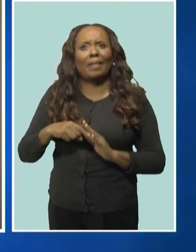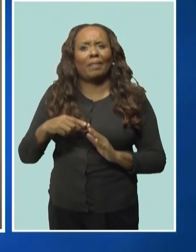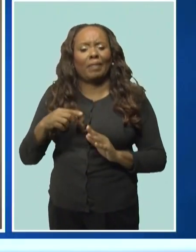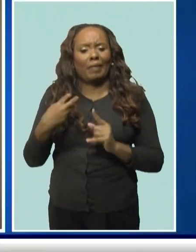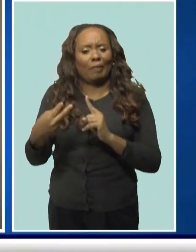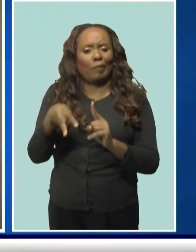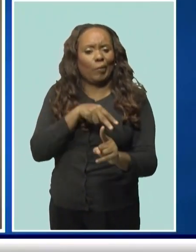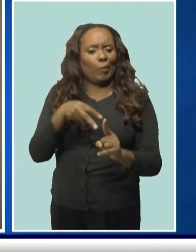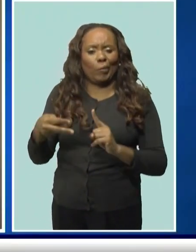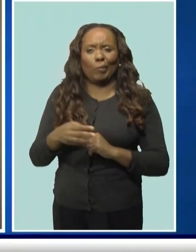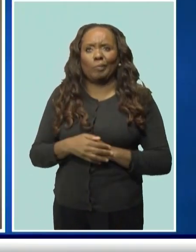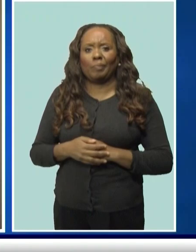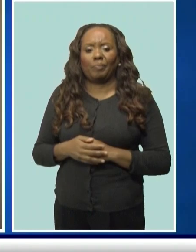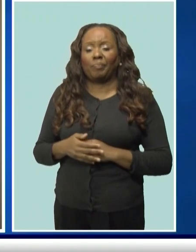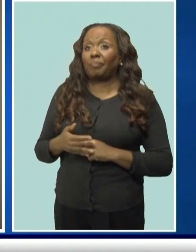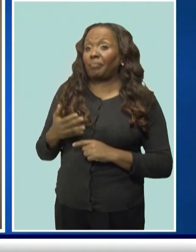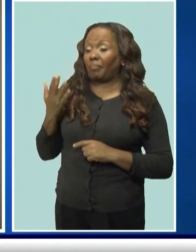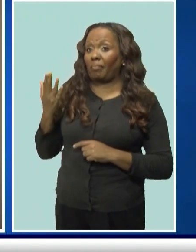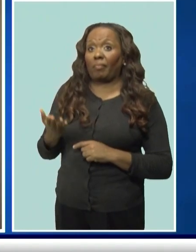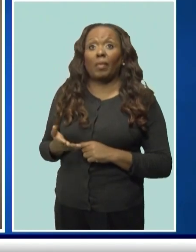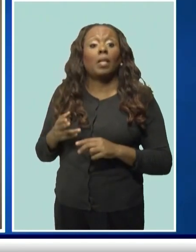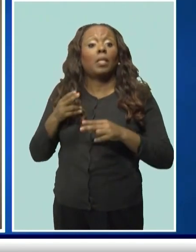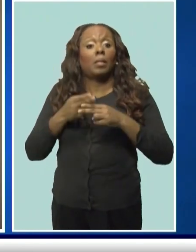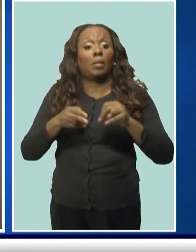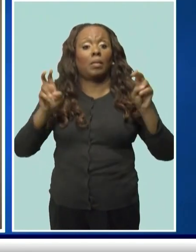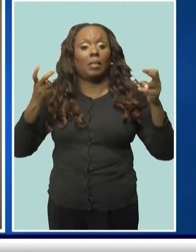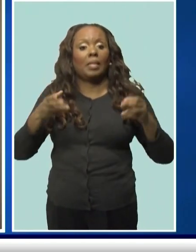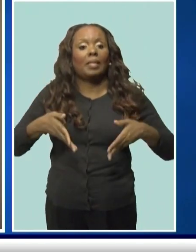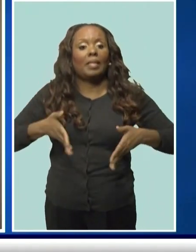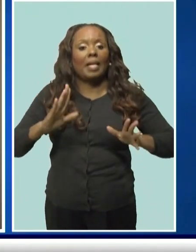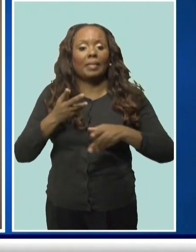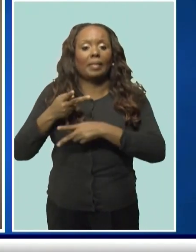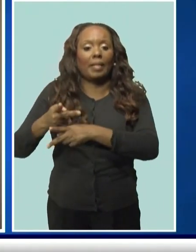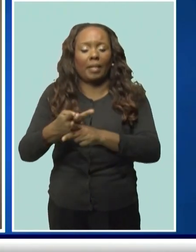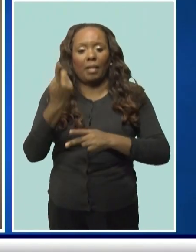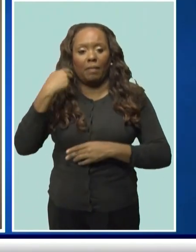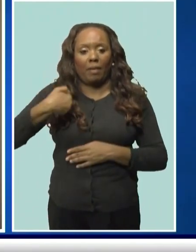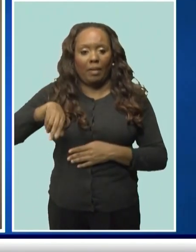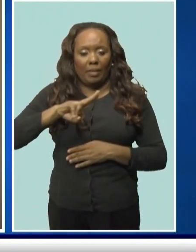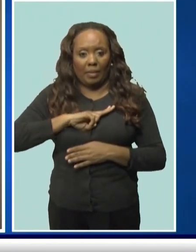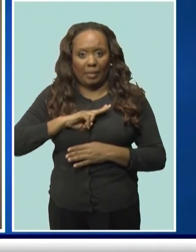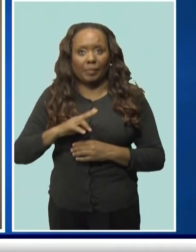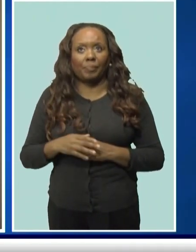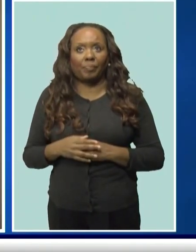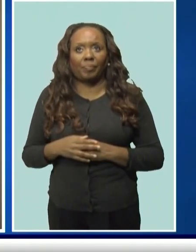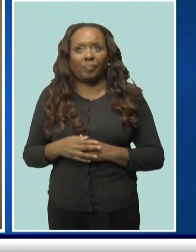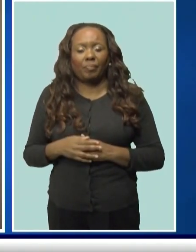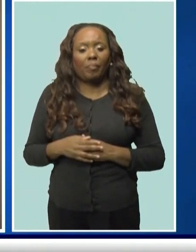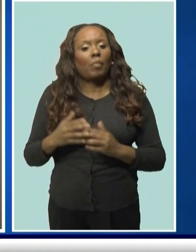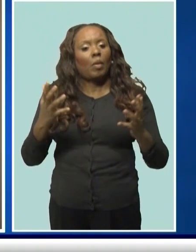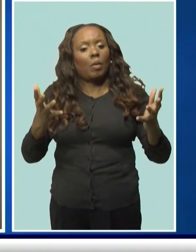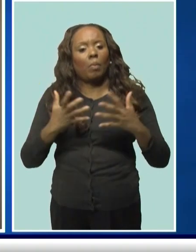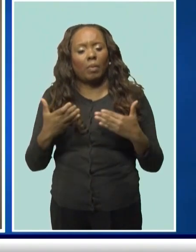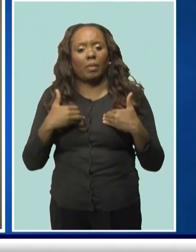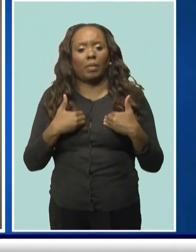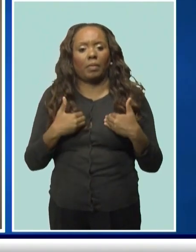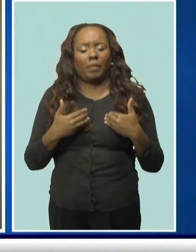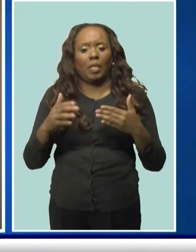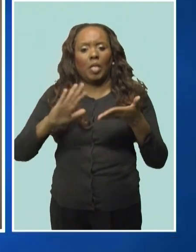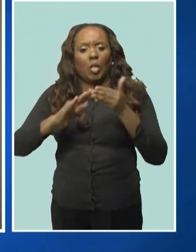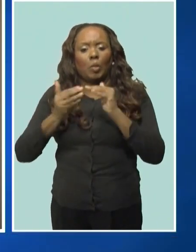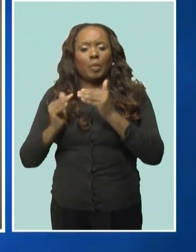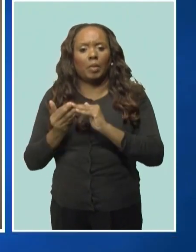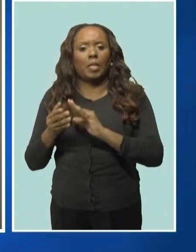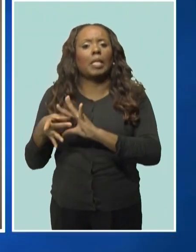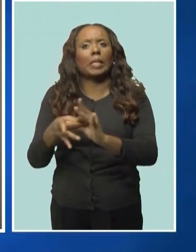Let's Care for Us. And the reason we formulated and created this community is because we know that